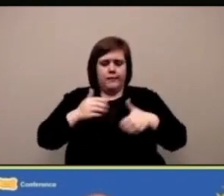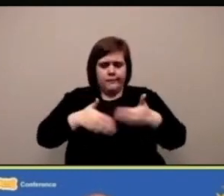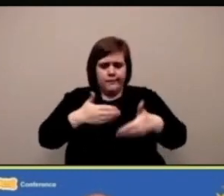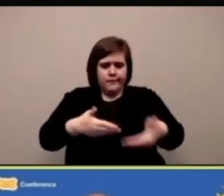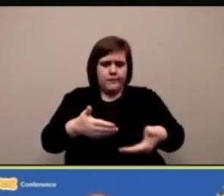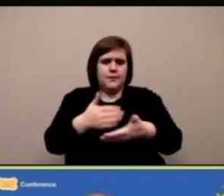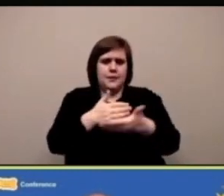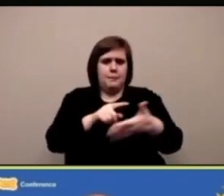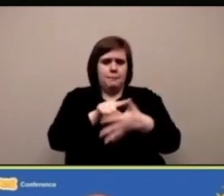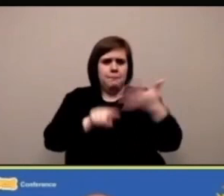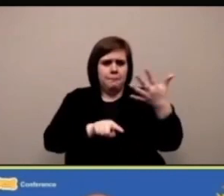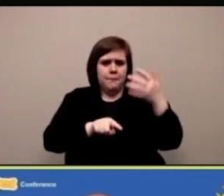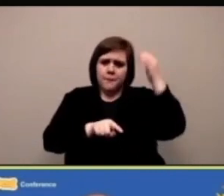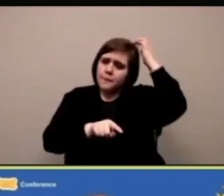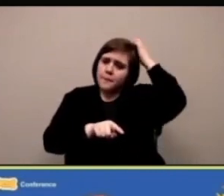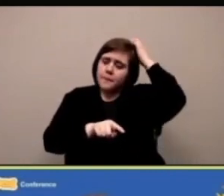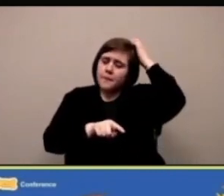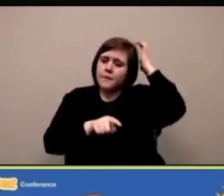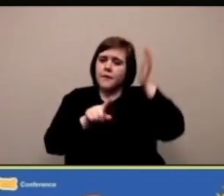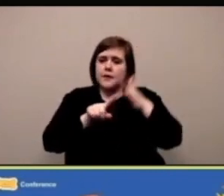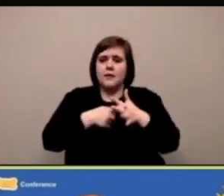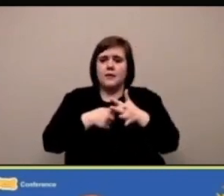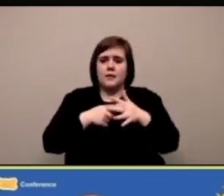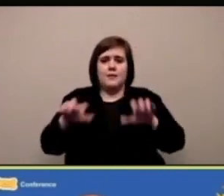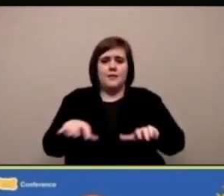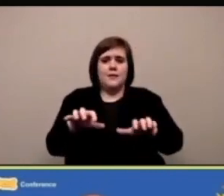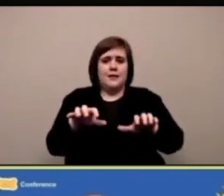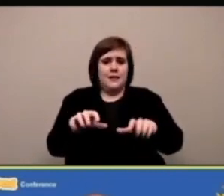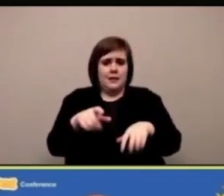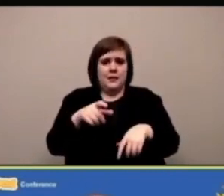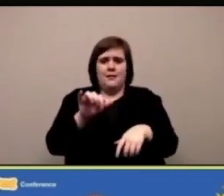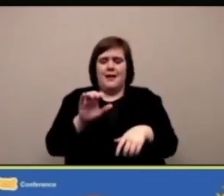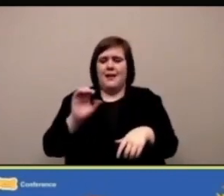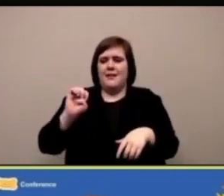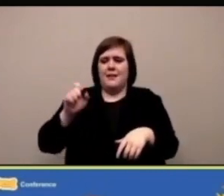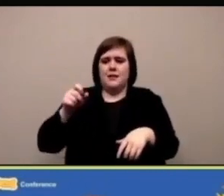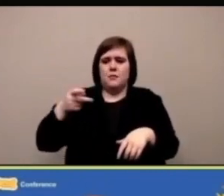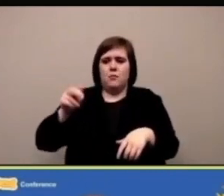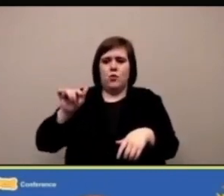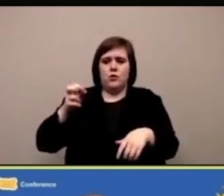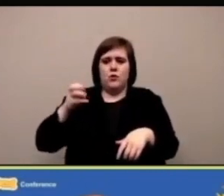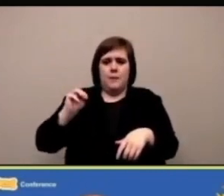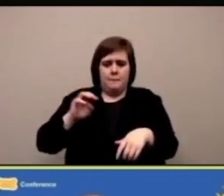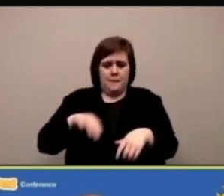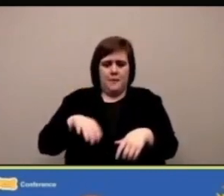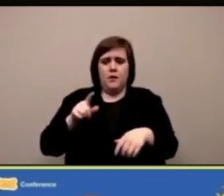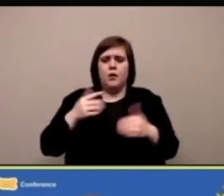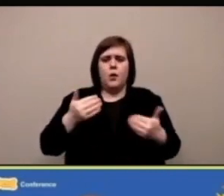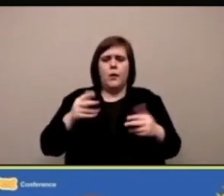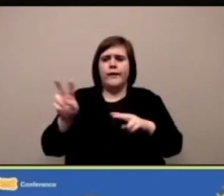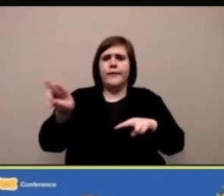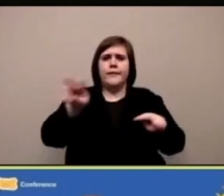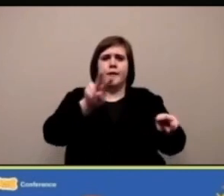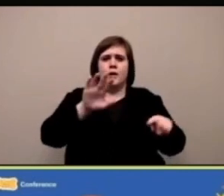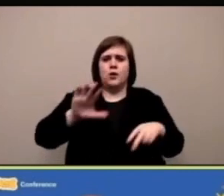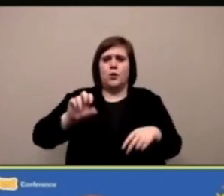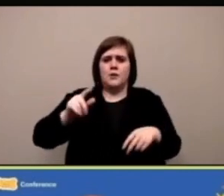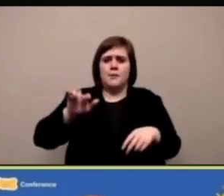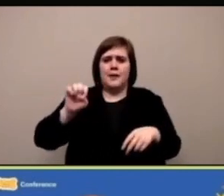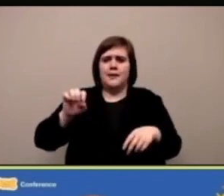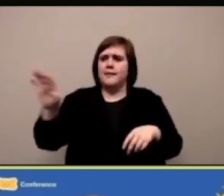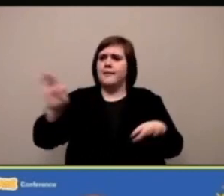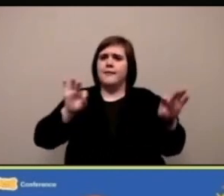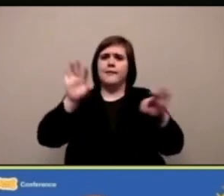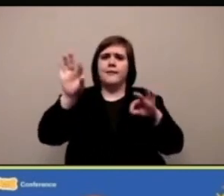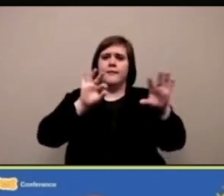this initial activity that we did with the Exploratorium. So go ahead and look around your space and collect objects